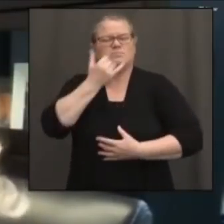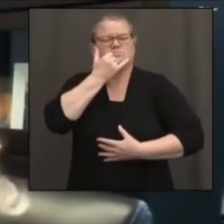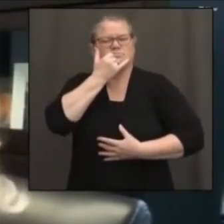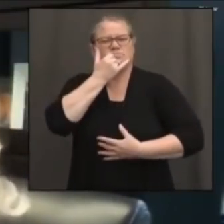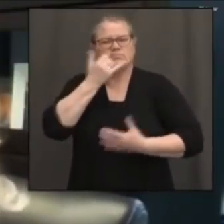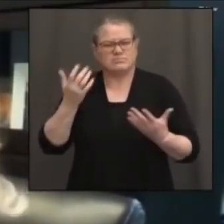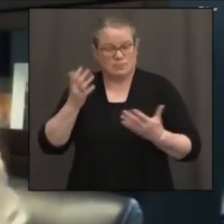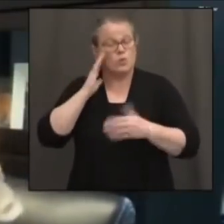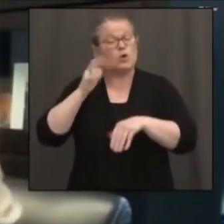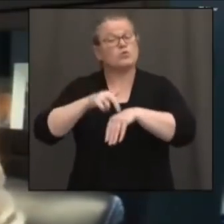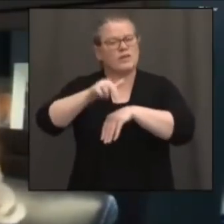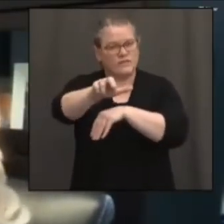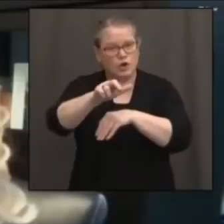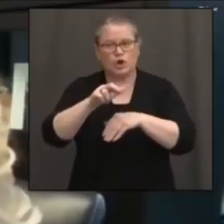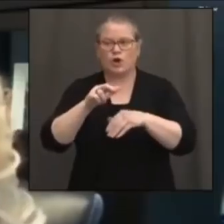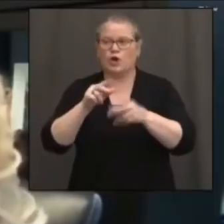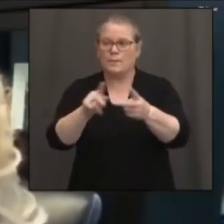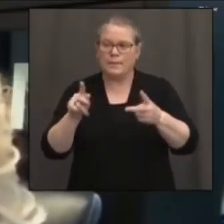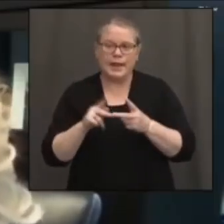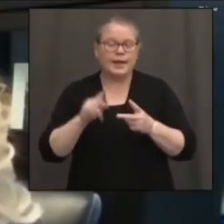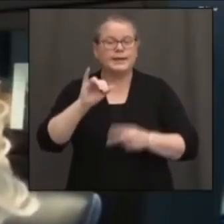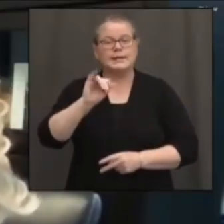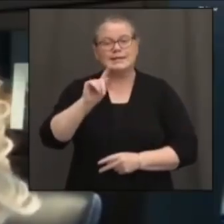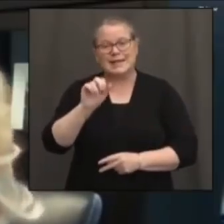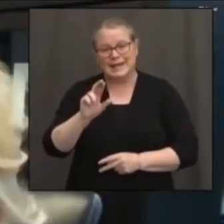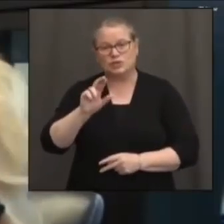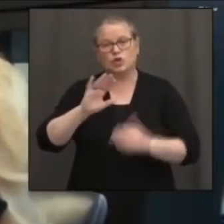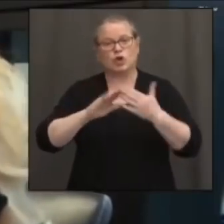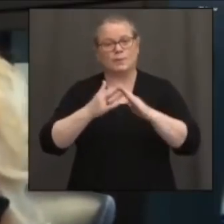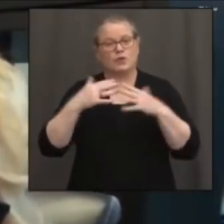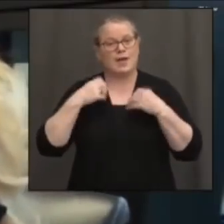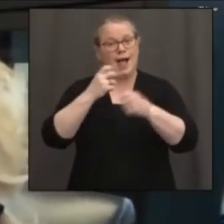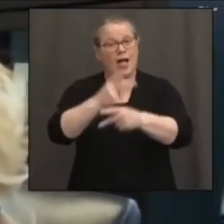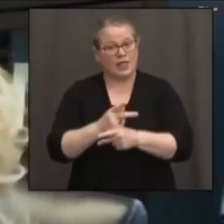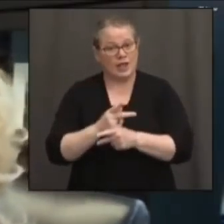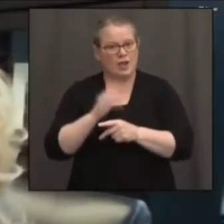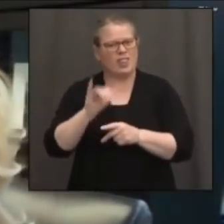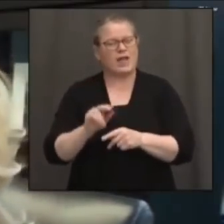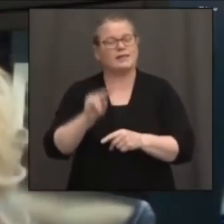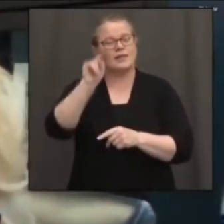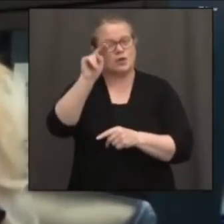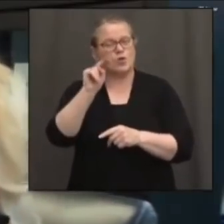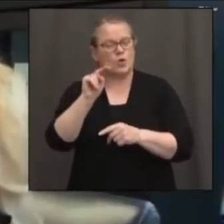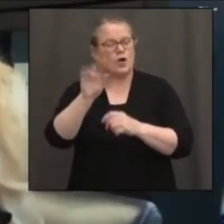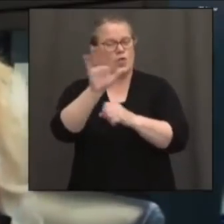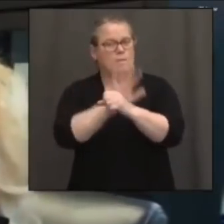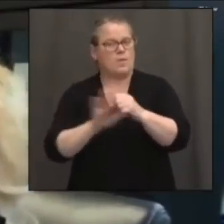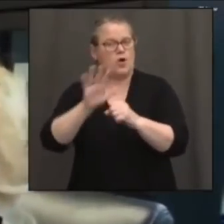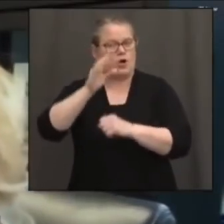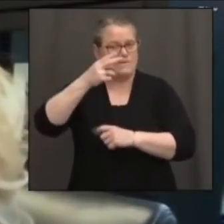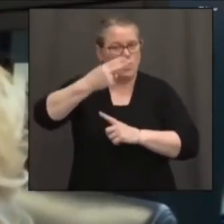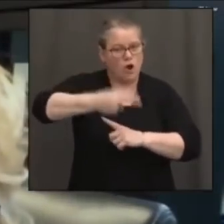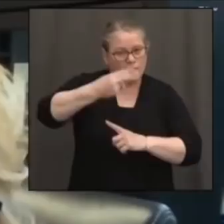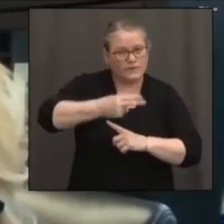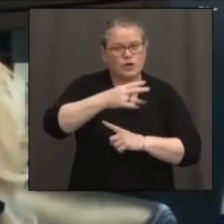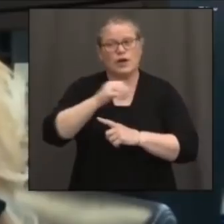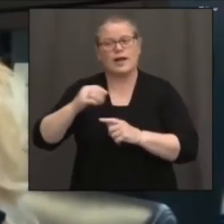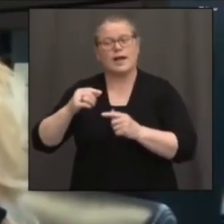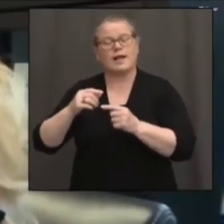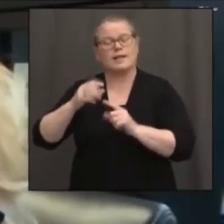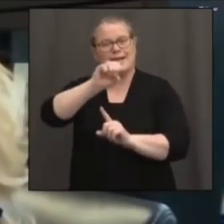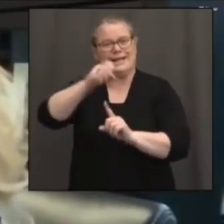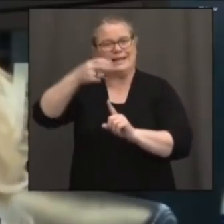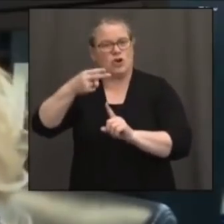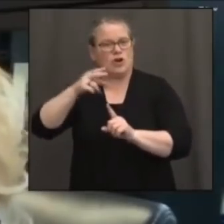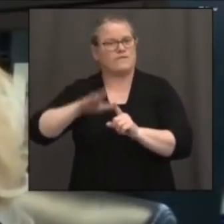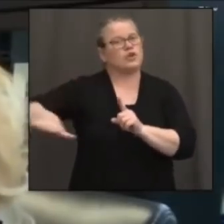to an organization like Intercommunity Healthcare, which is in Hartford, the north end of Hartford, and the greater East Hartford area. We can